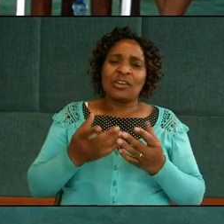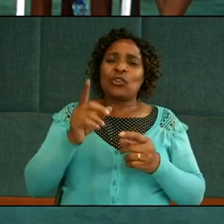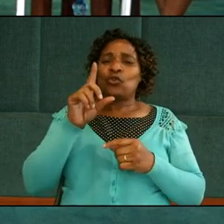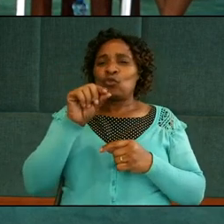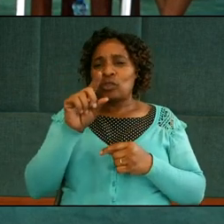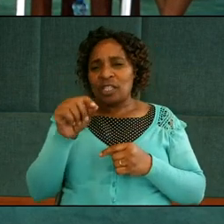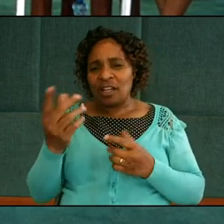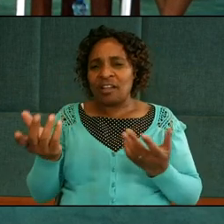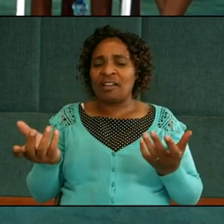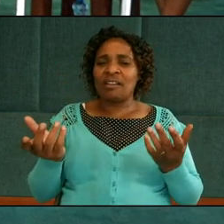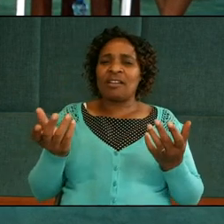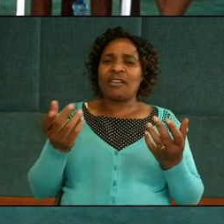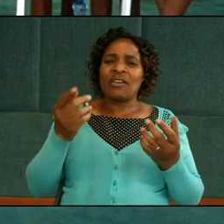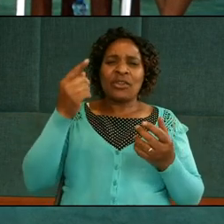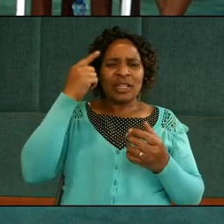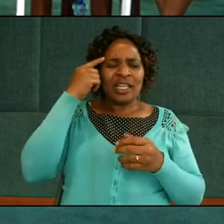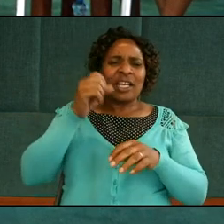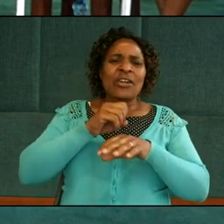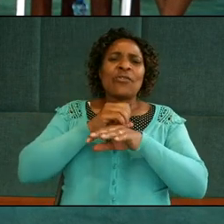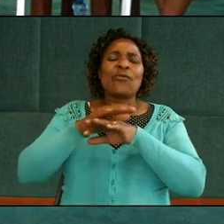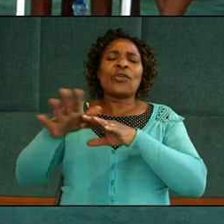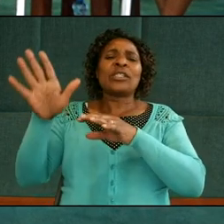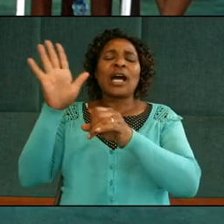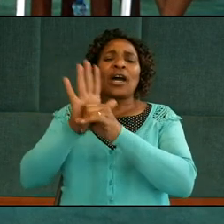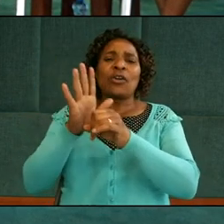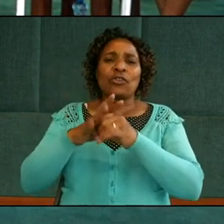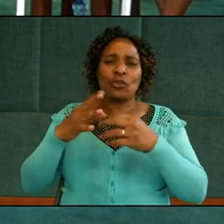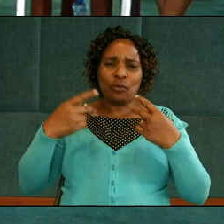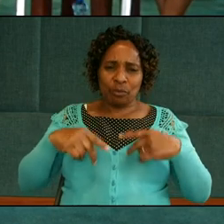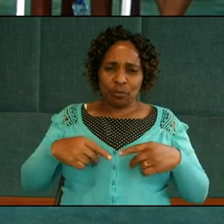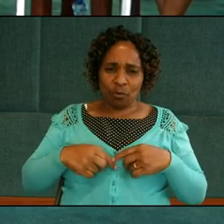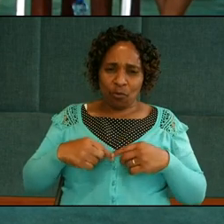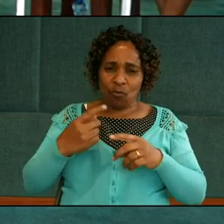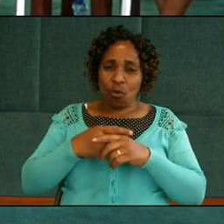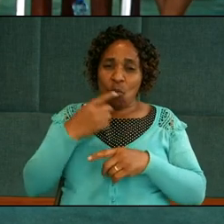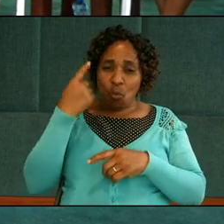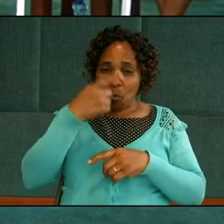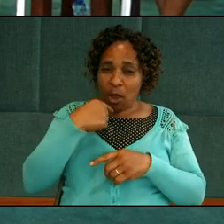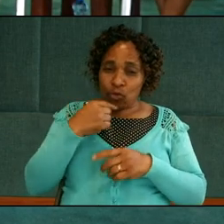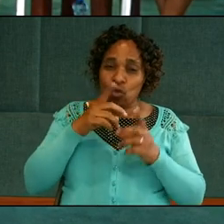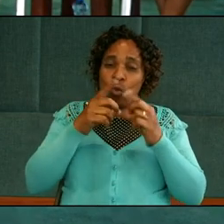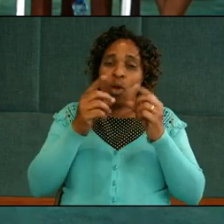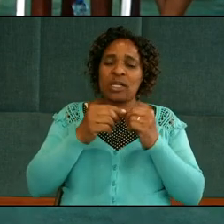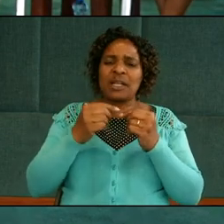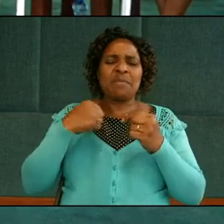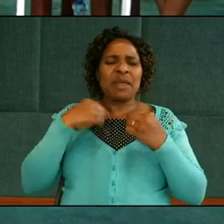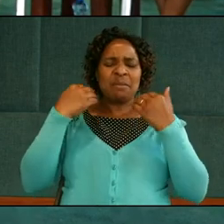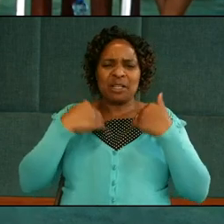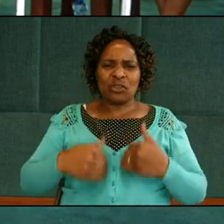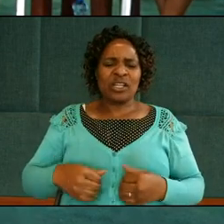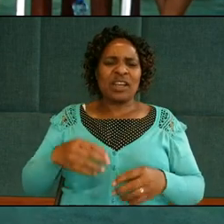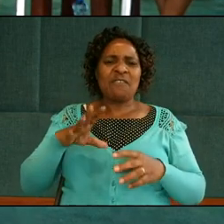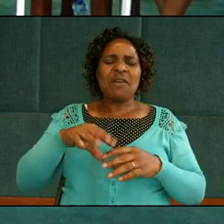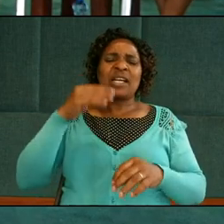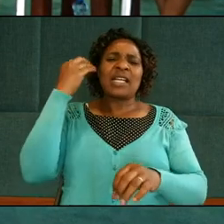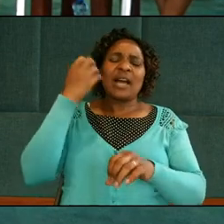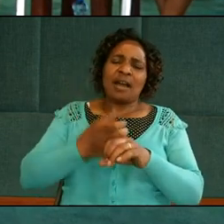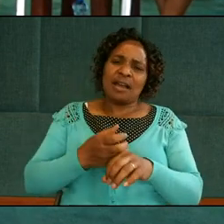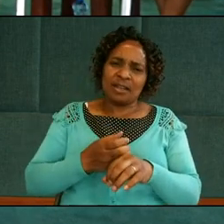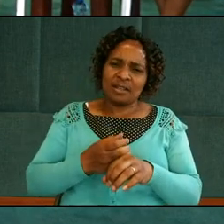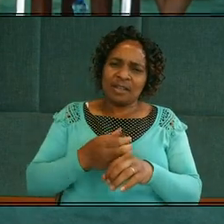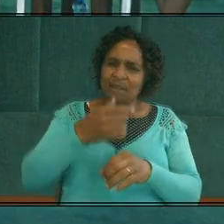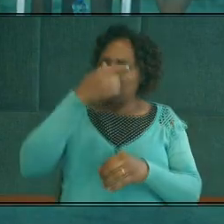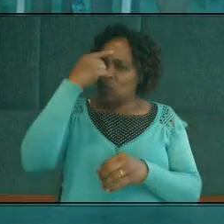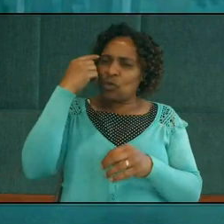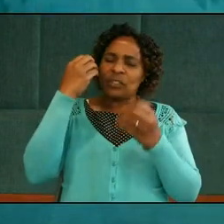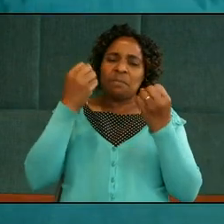Twitter. I think you can influence a lot of people just by your words. I think I personally find it difficult because there are